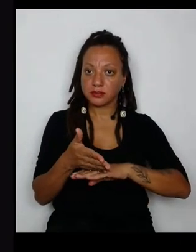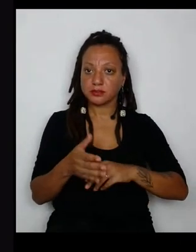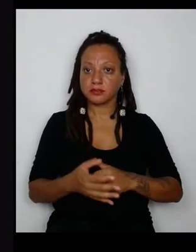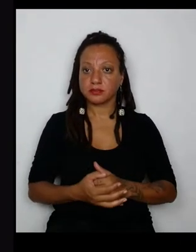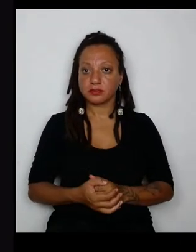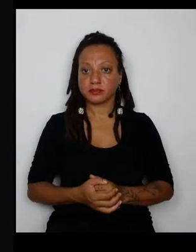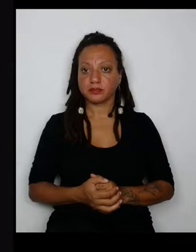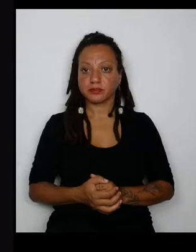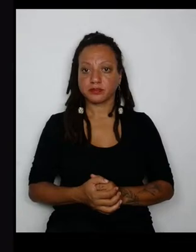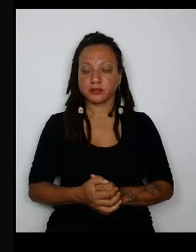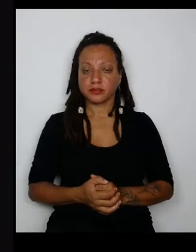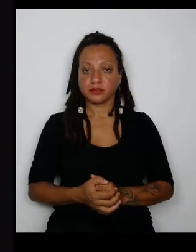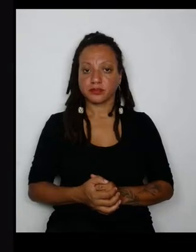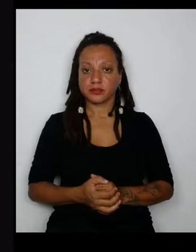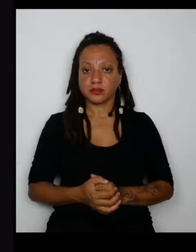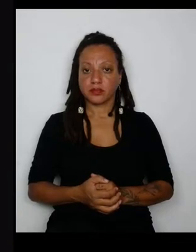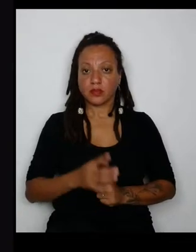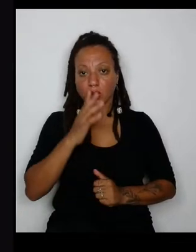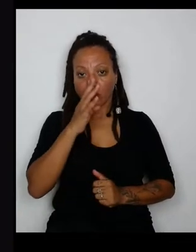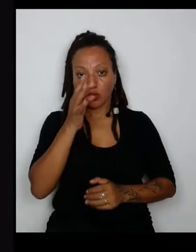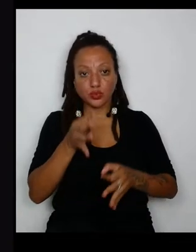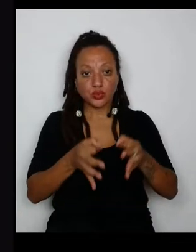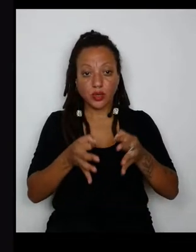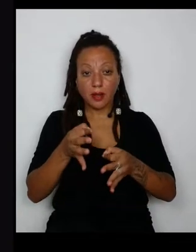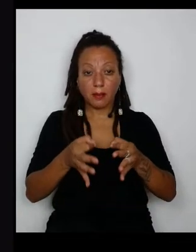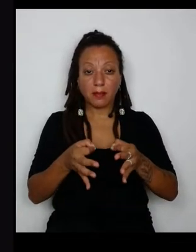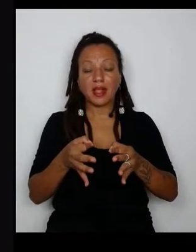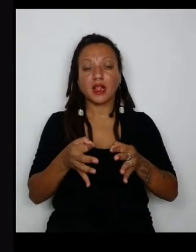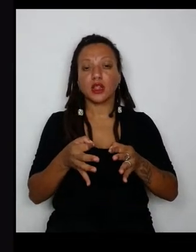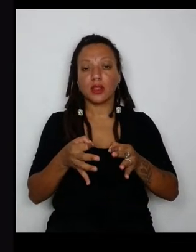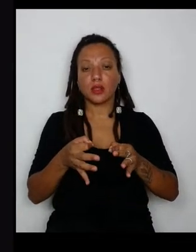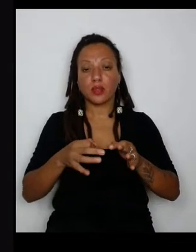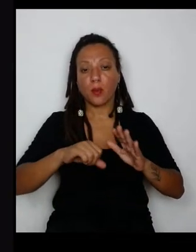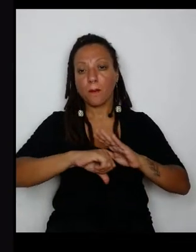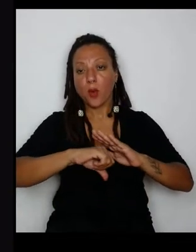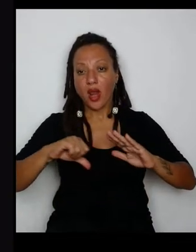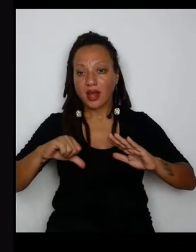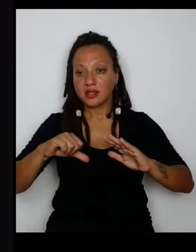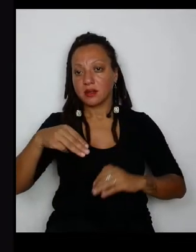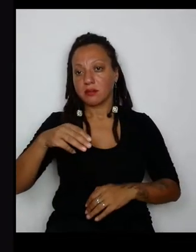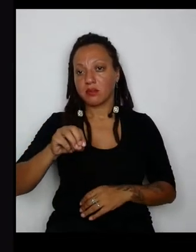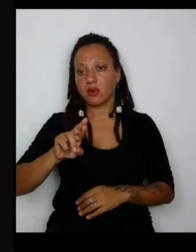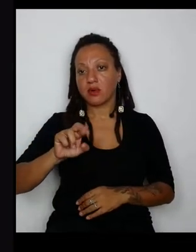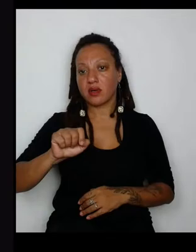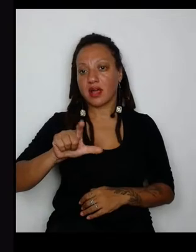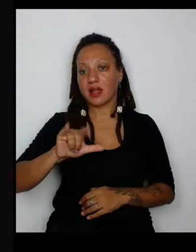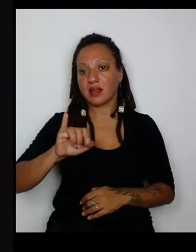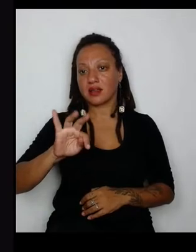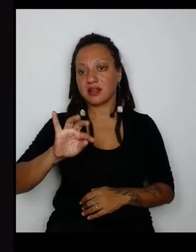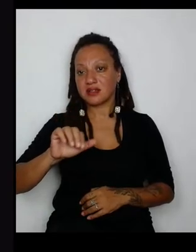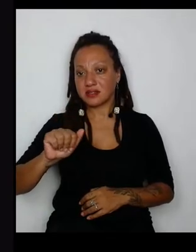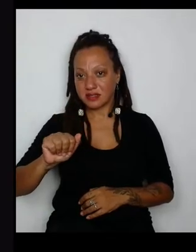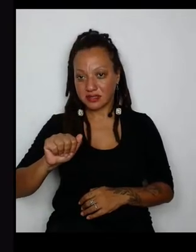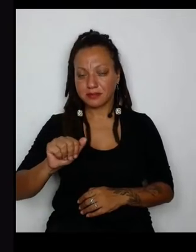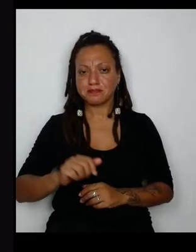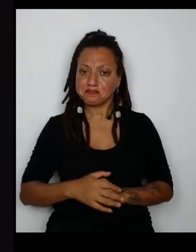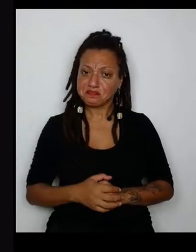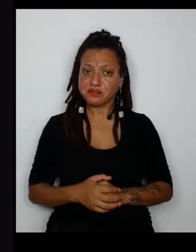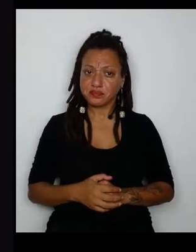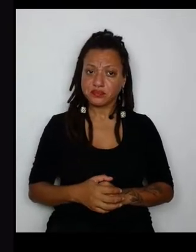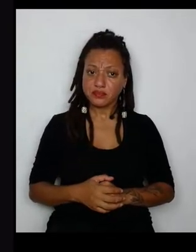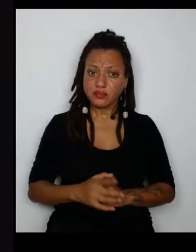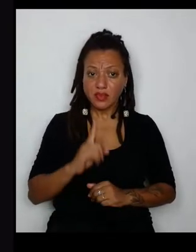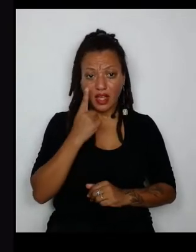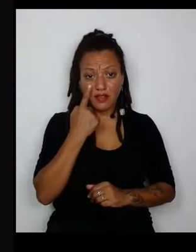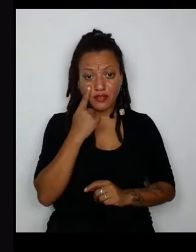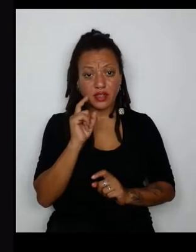judgments and i think it's also very interesting to see the relatively recent inclusion of degas because you know gogan